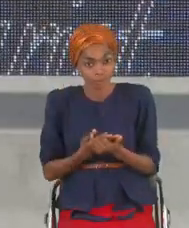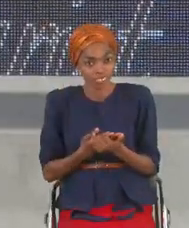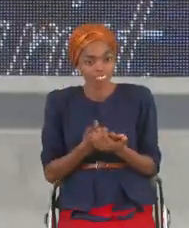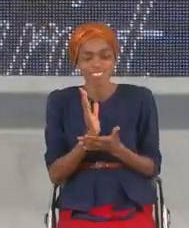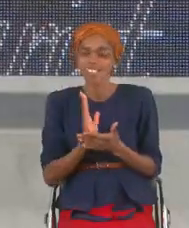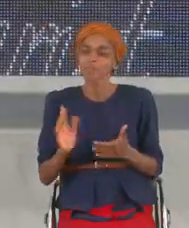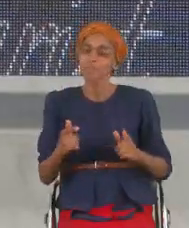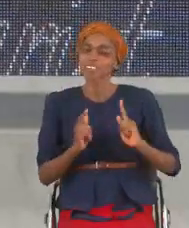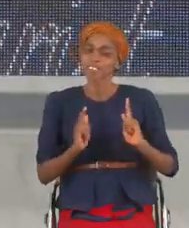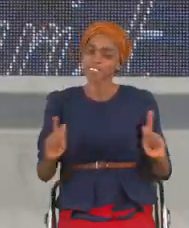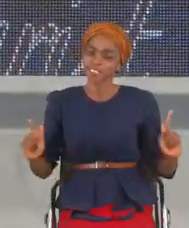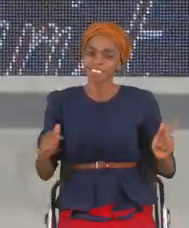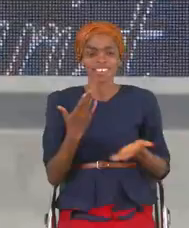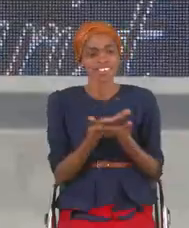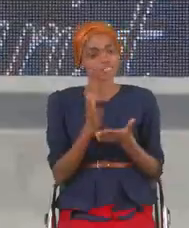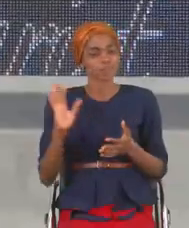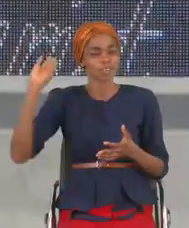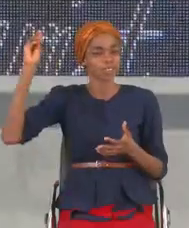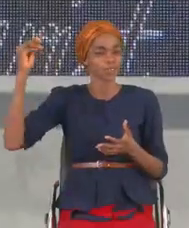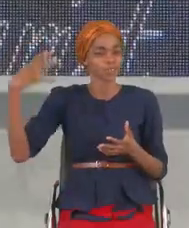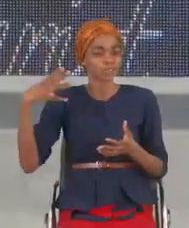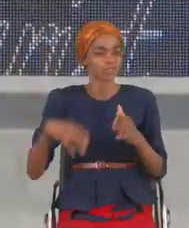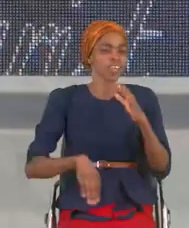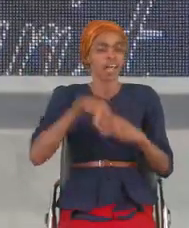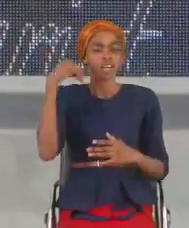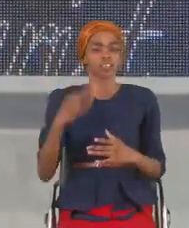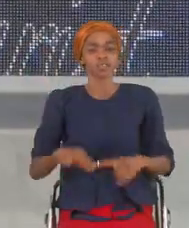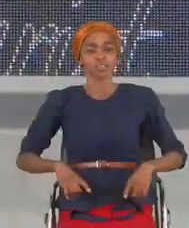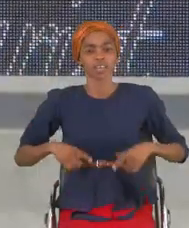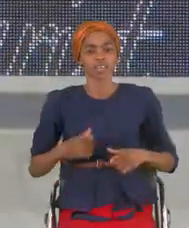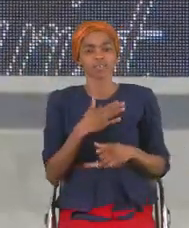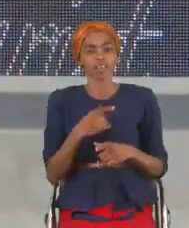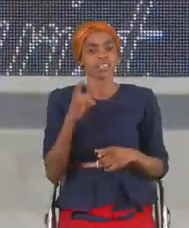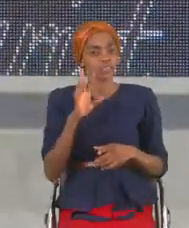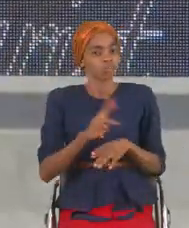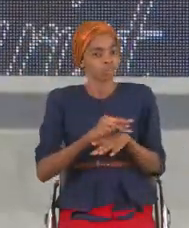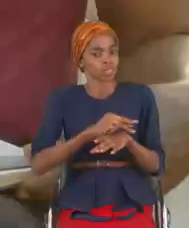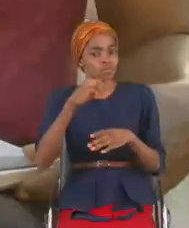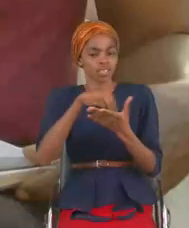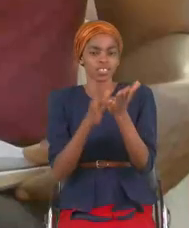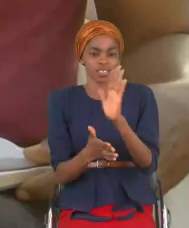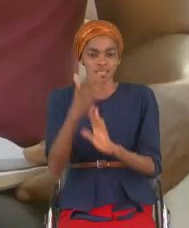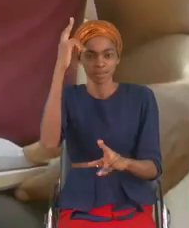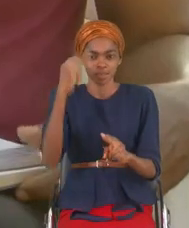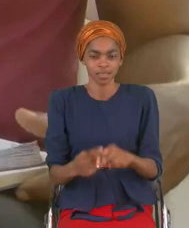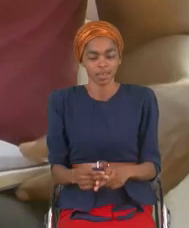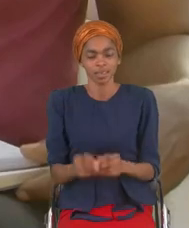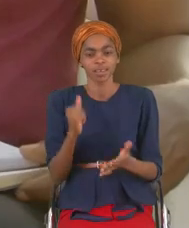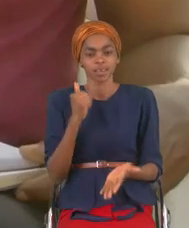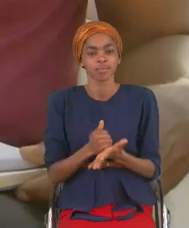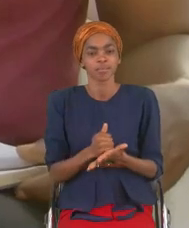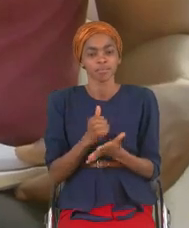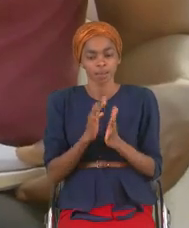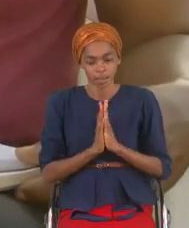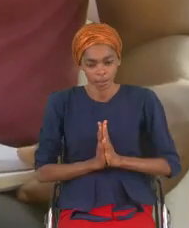great something gracious out of your life and your ministry in jesus name look at